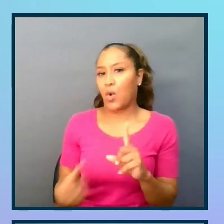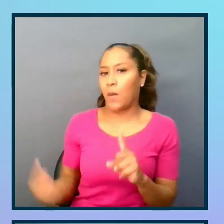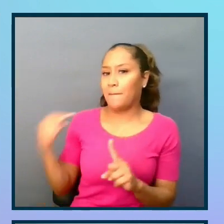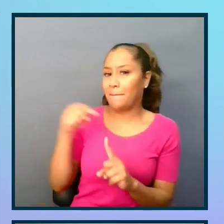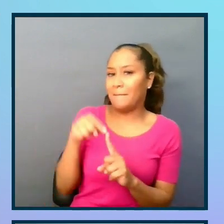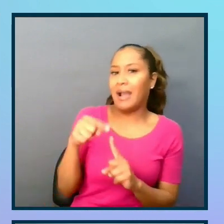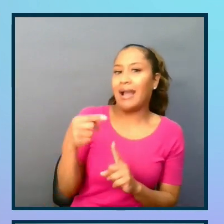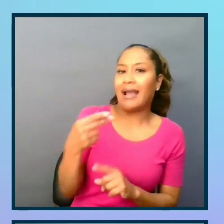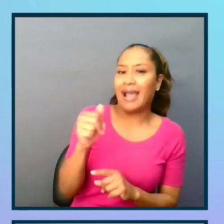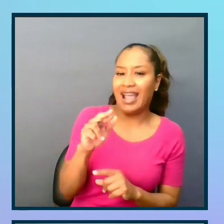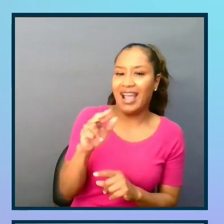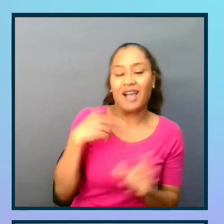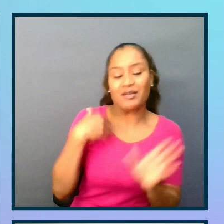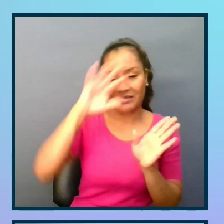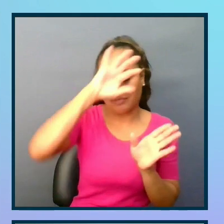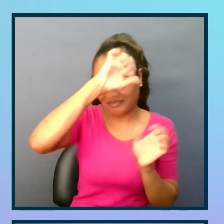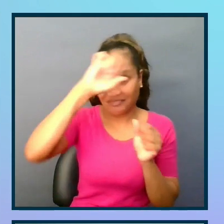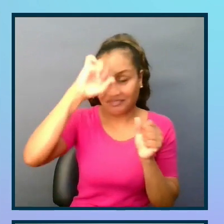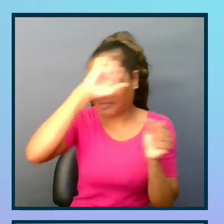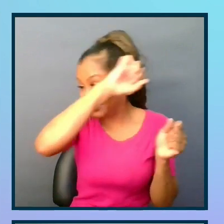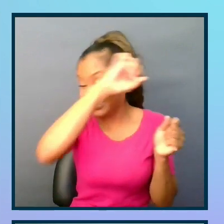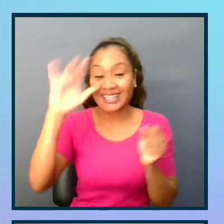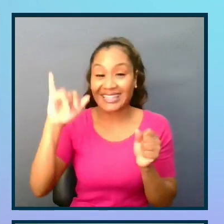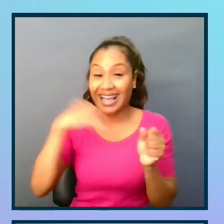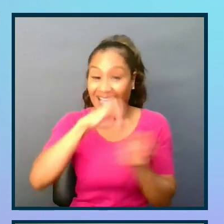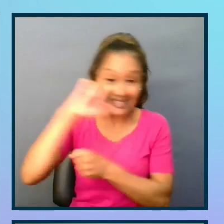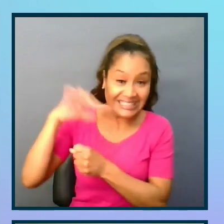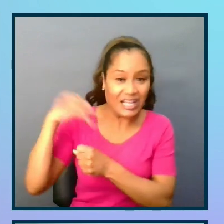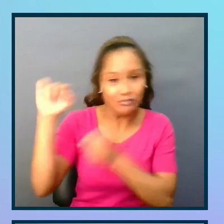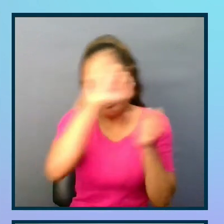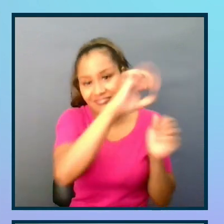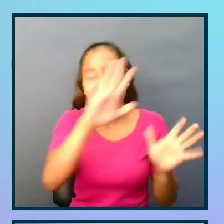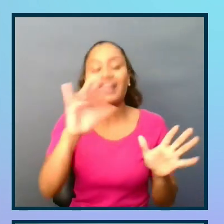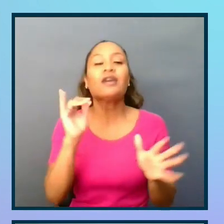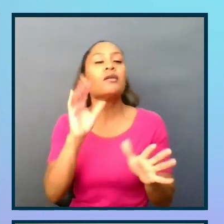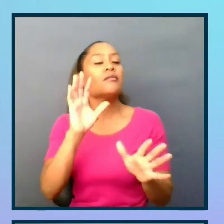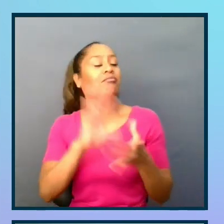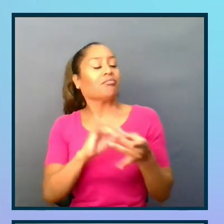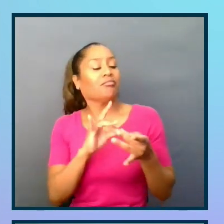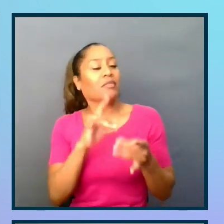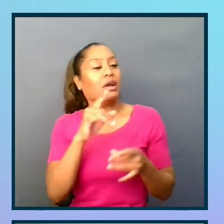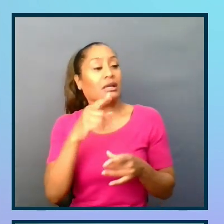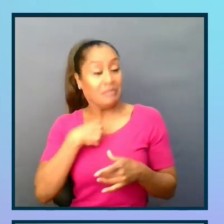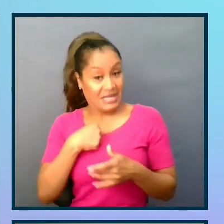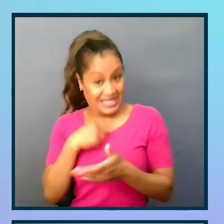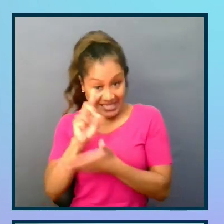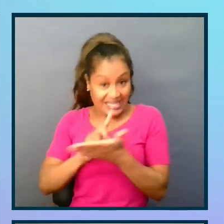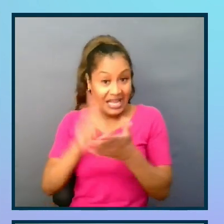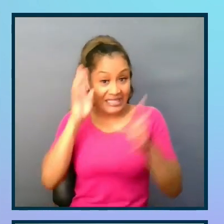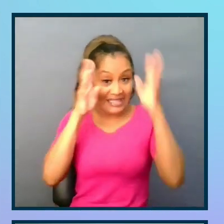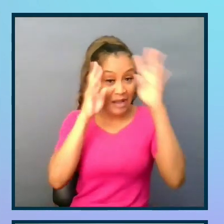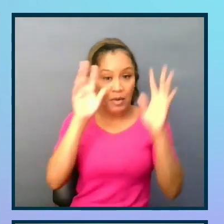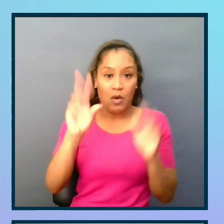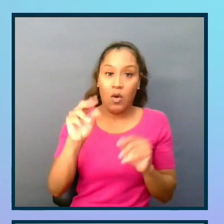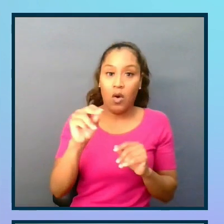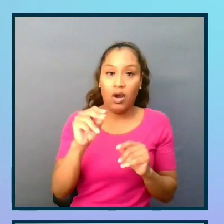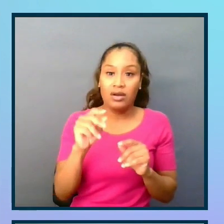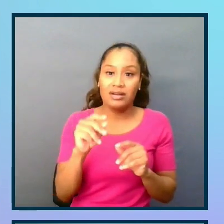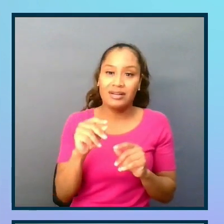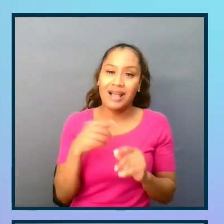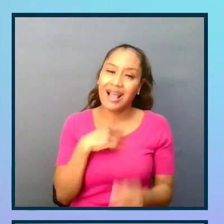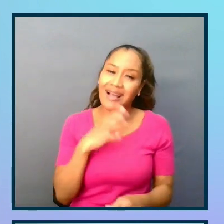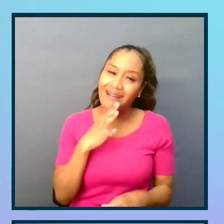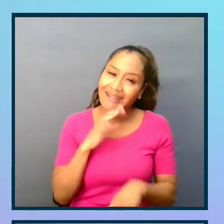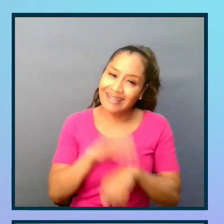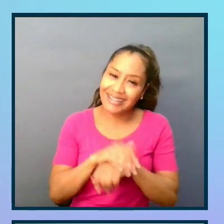review mode. I have one more question for Aaron, and maybe for the whole team, because it's not always the designer who has to come up with these, because words are hard. But I was